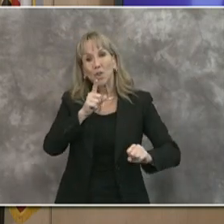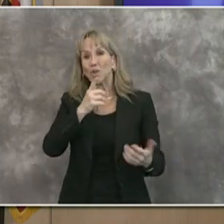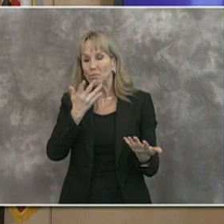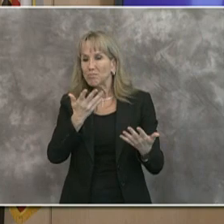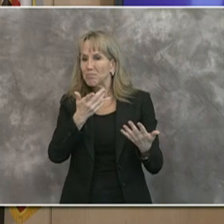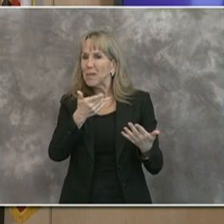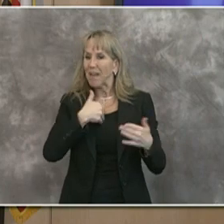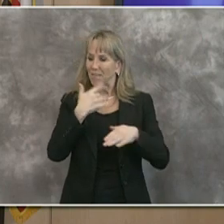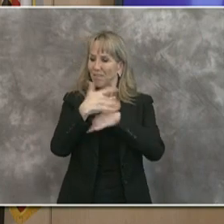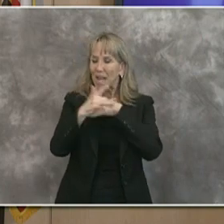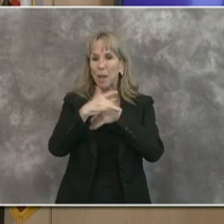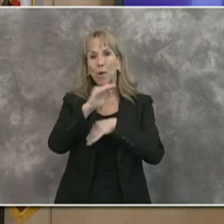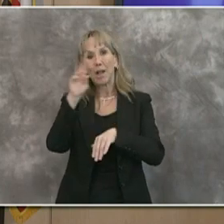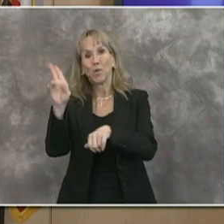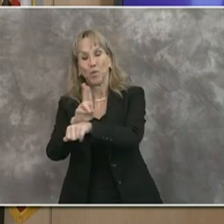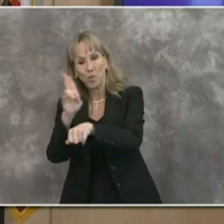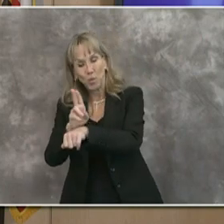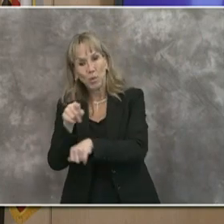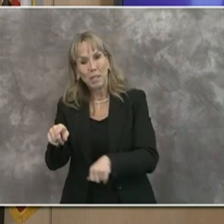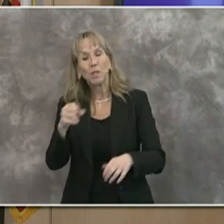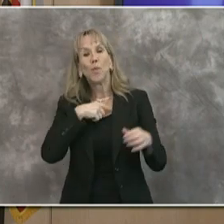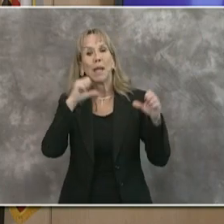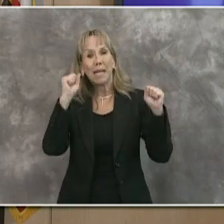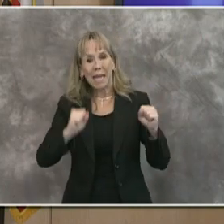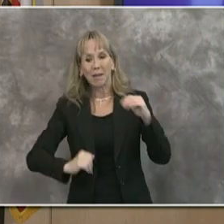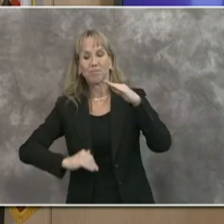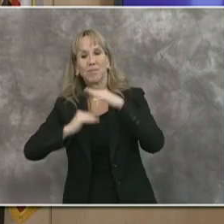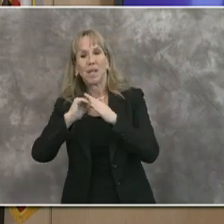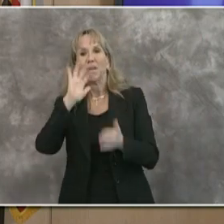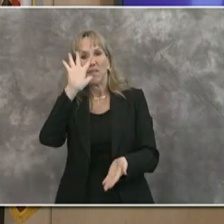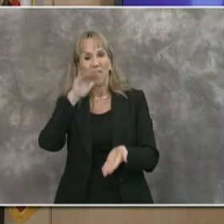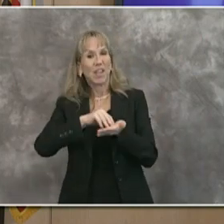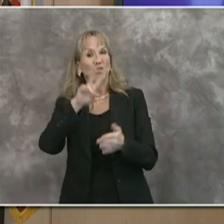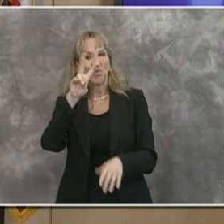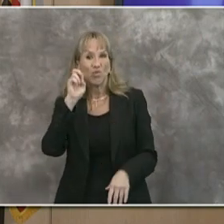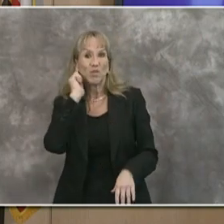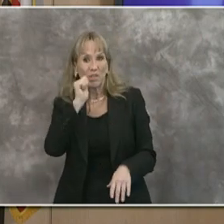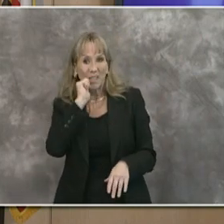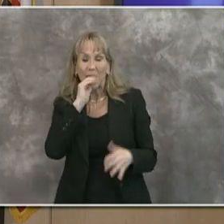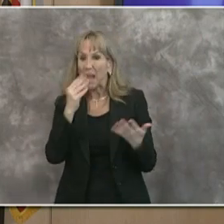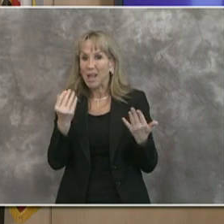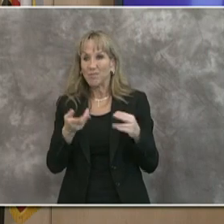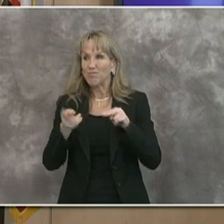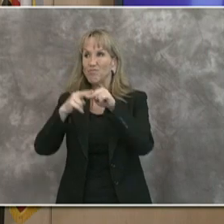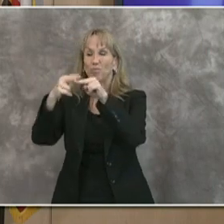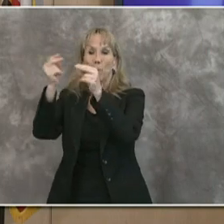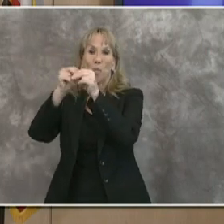of testing in order to get to that floor of 5,200 and then continue to grow beyond that.